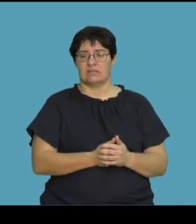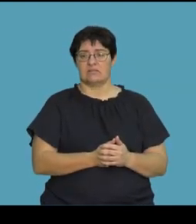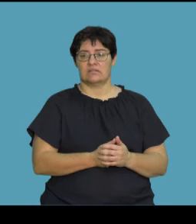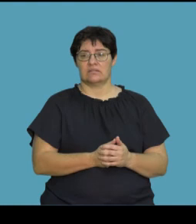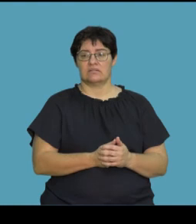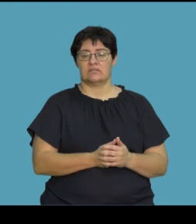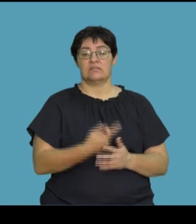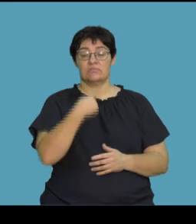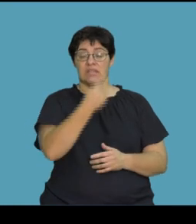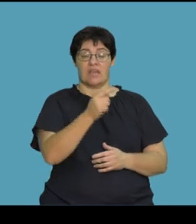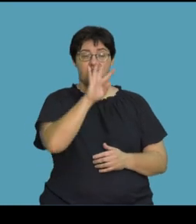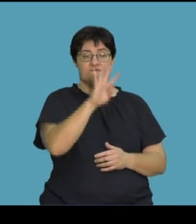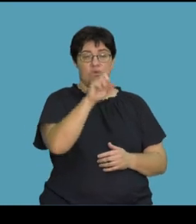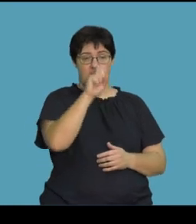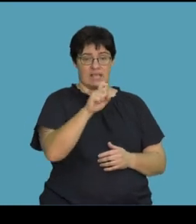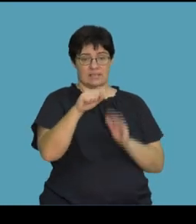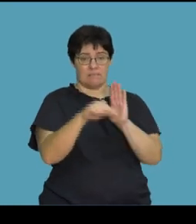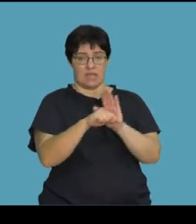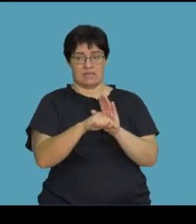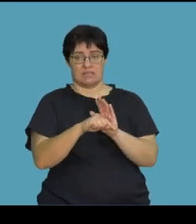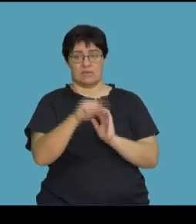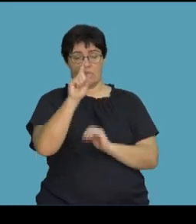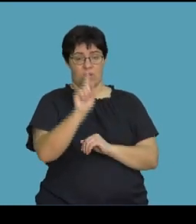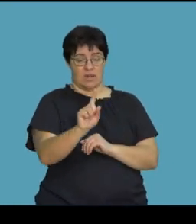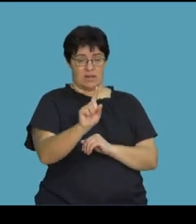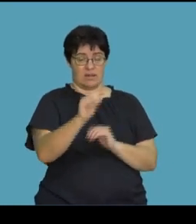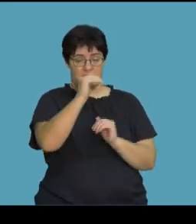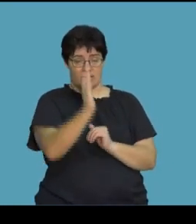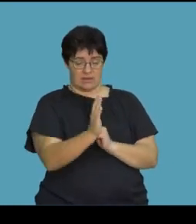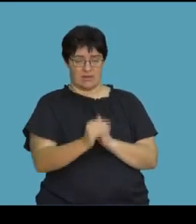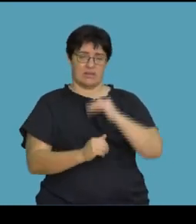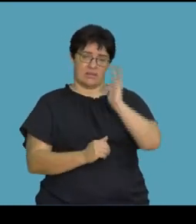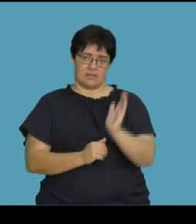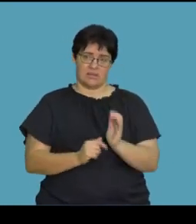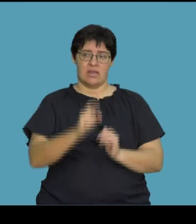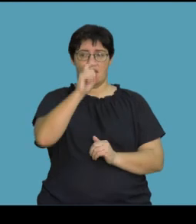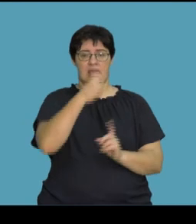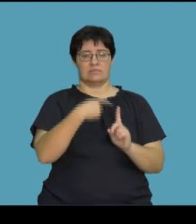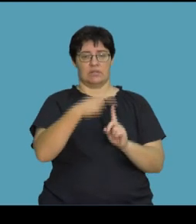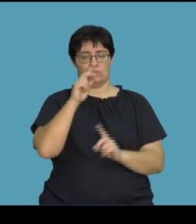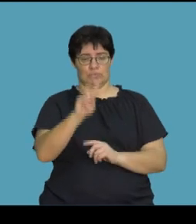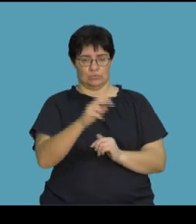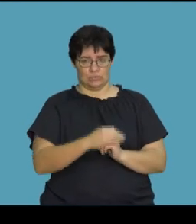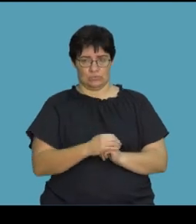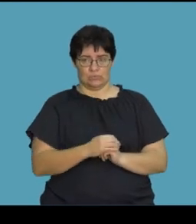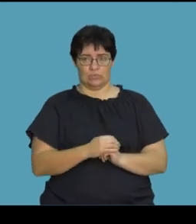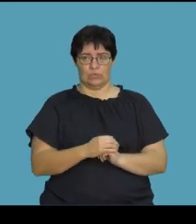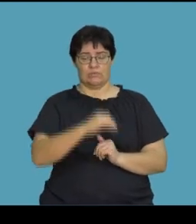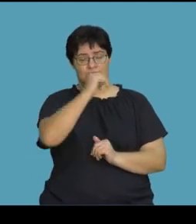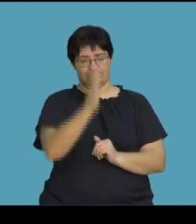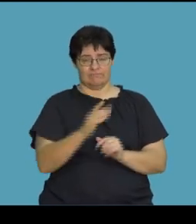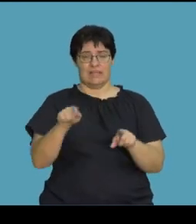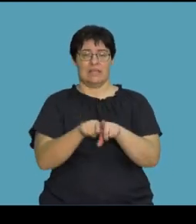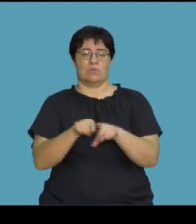here. I said it's 4x minus 1 into x plus 2